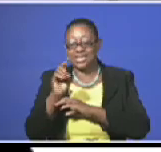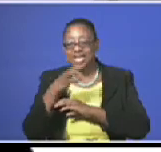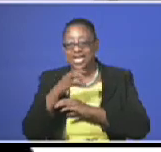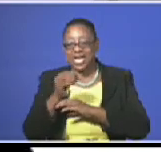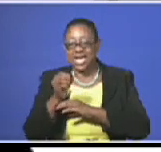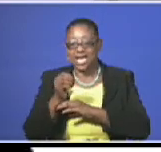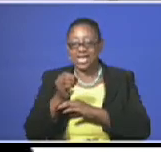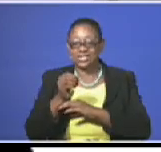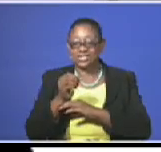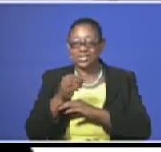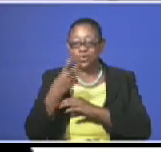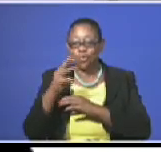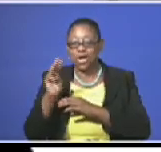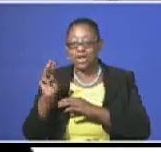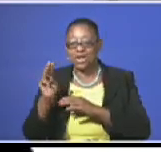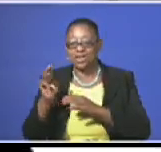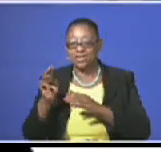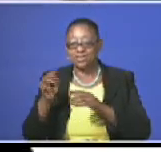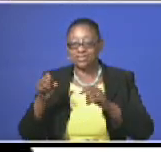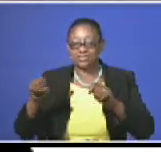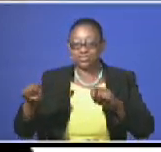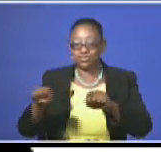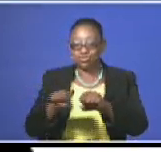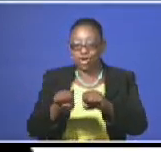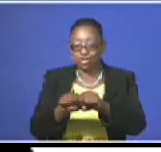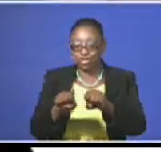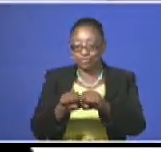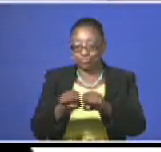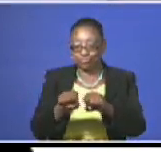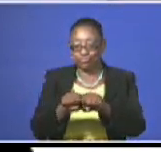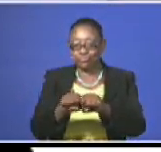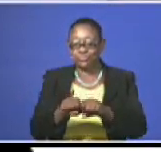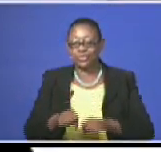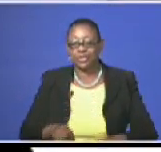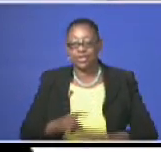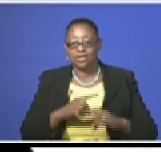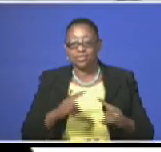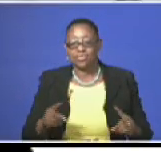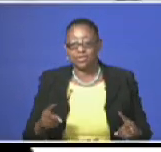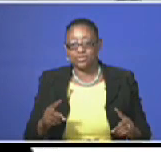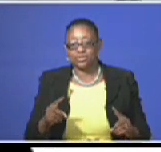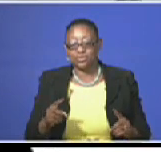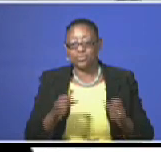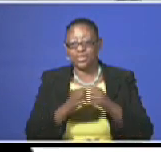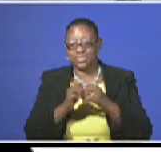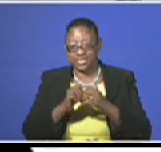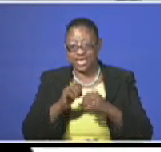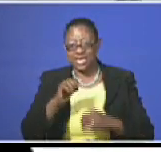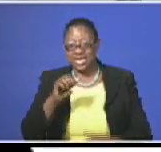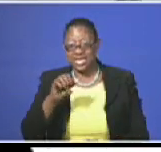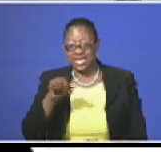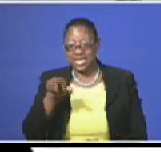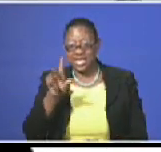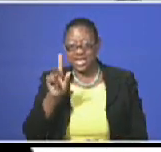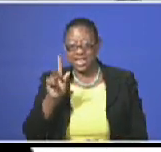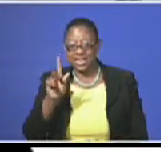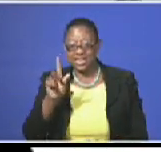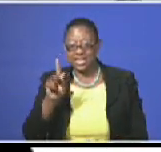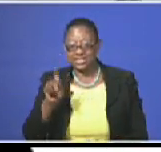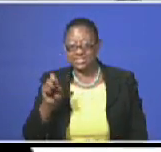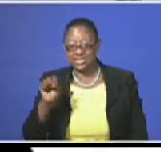wireless charging for other Samsung devices. With the Galaxy S10, we